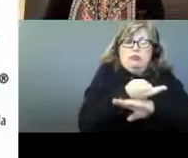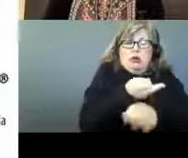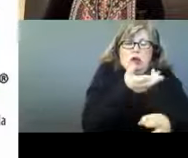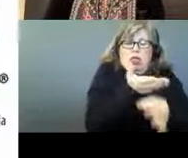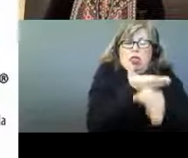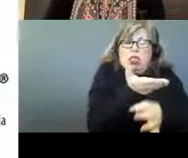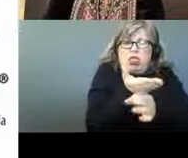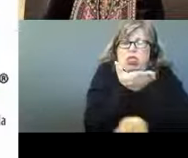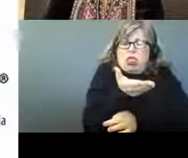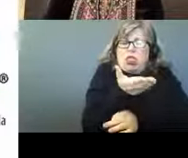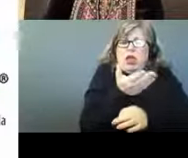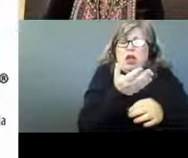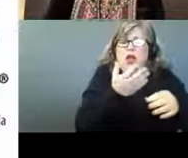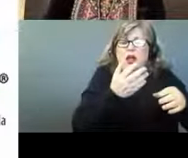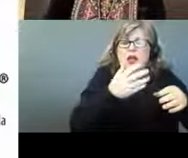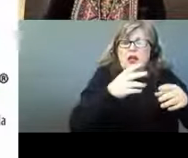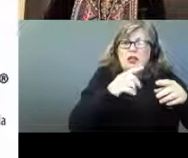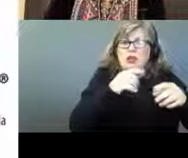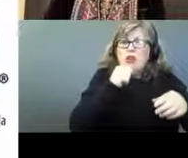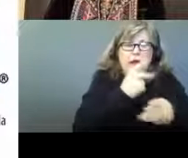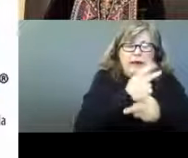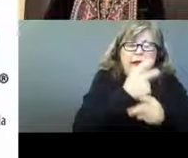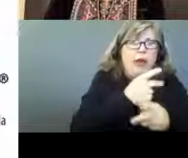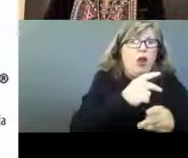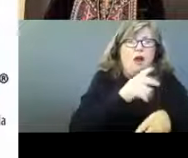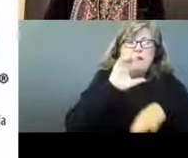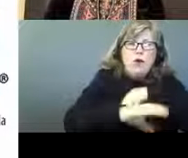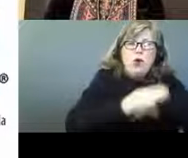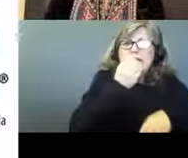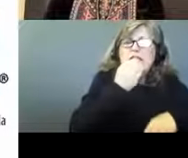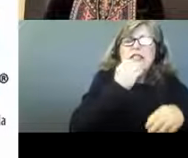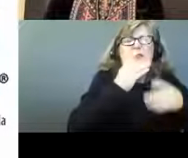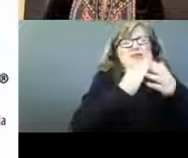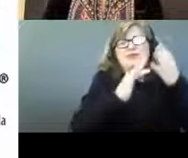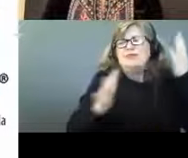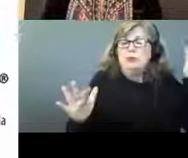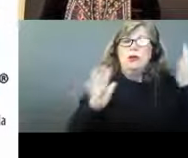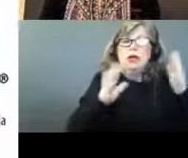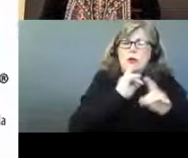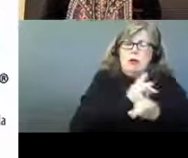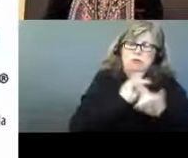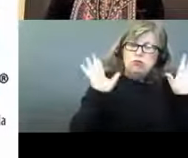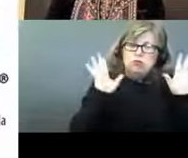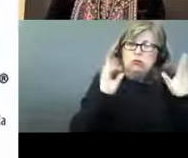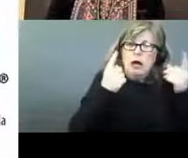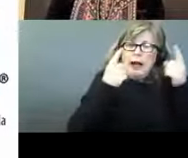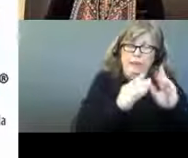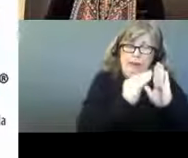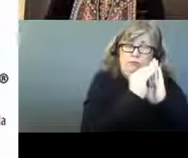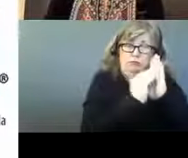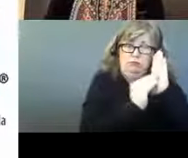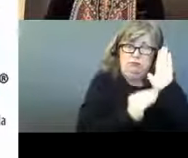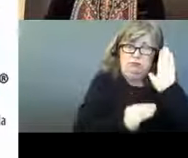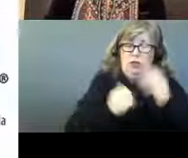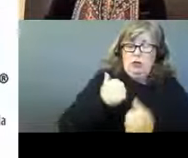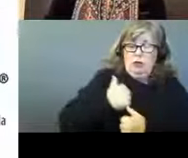and force feeding of residents. The atrocities in those long-term care homes, which were so carefully documented in the Canadian